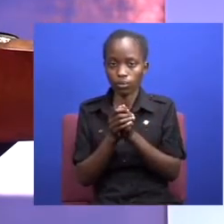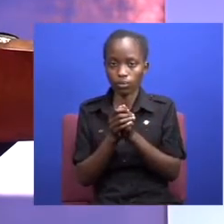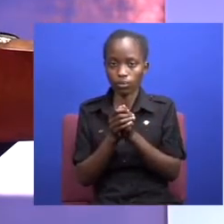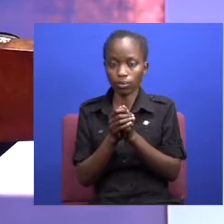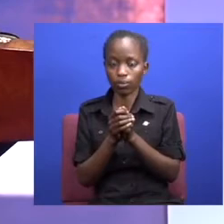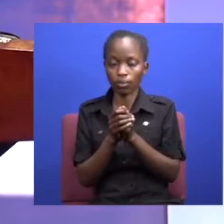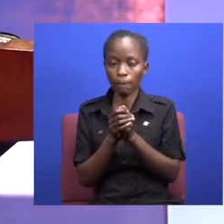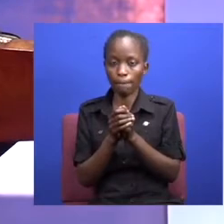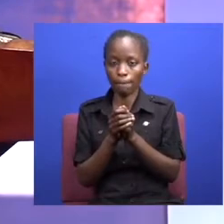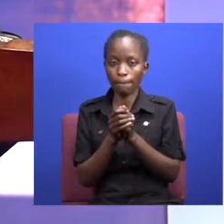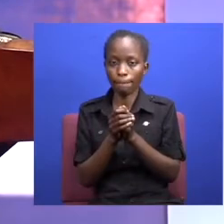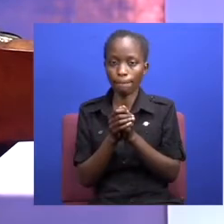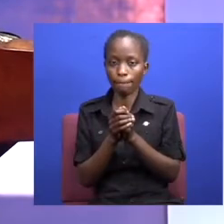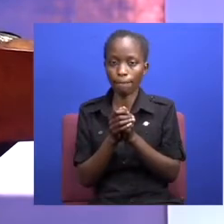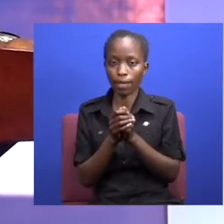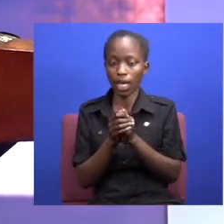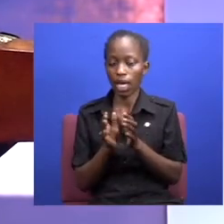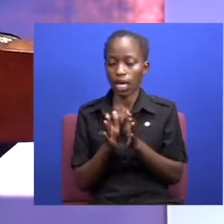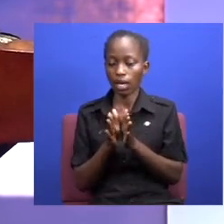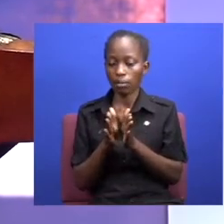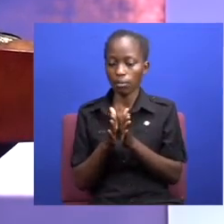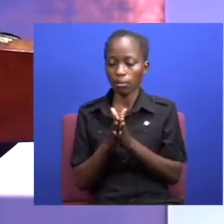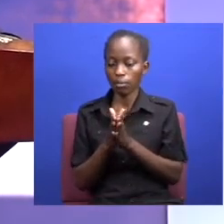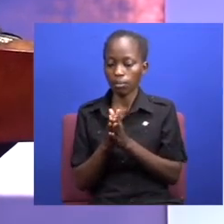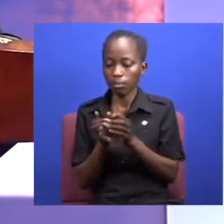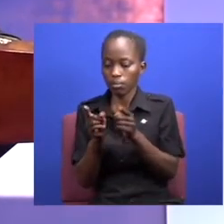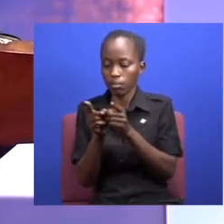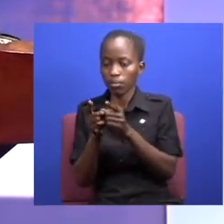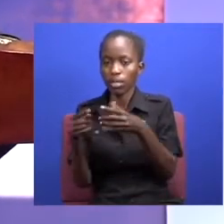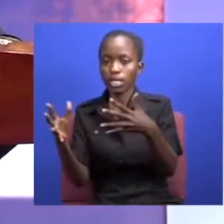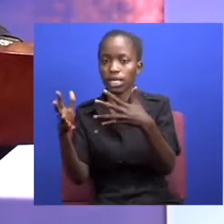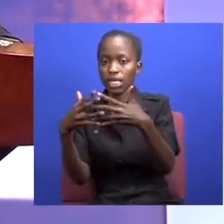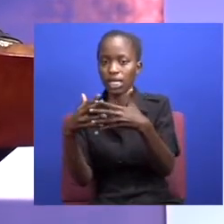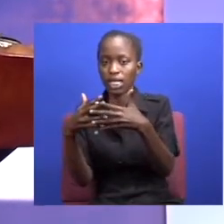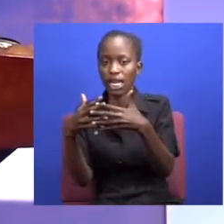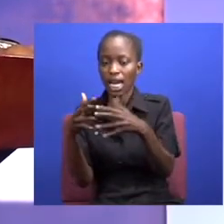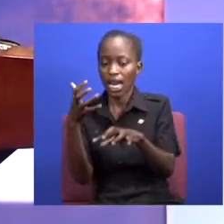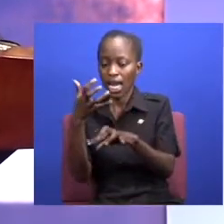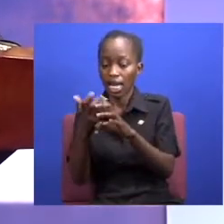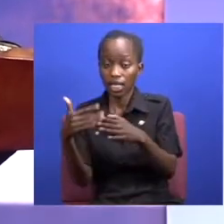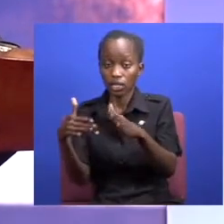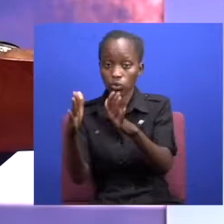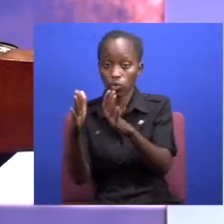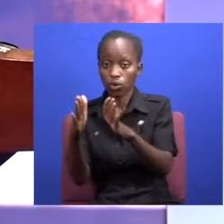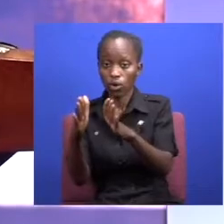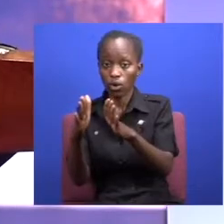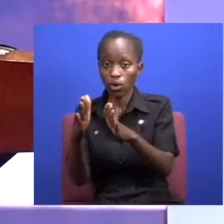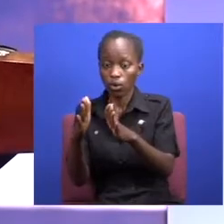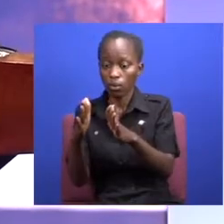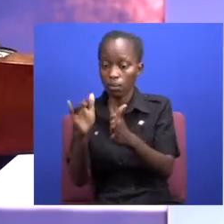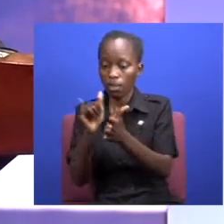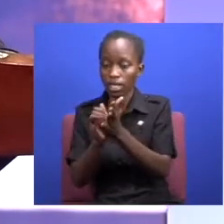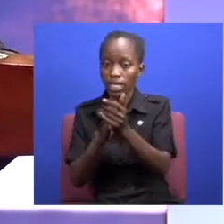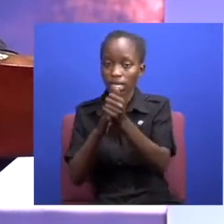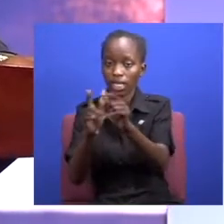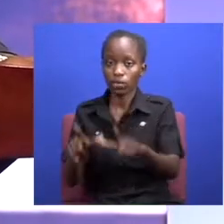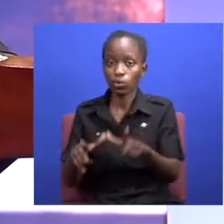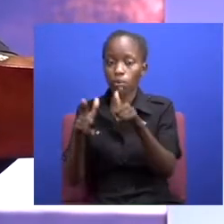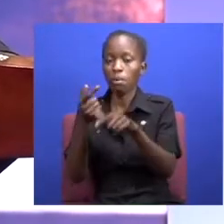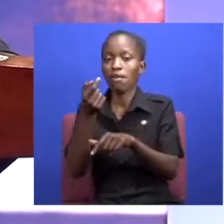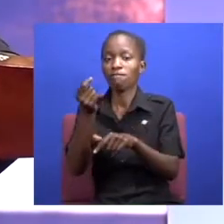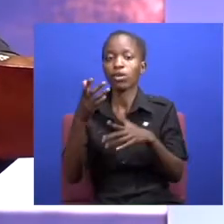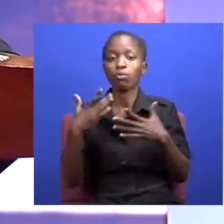it. But narrow is the gate and difficult is the way which leads to life, and there are